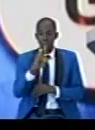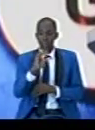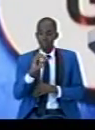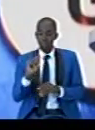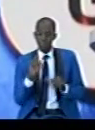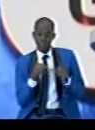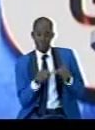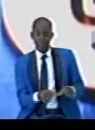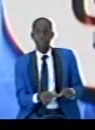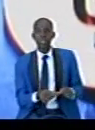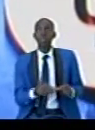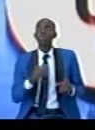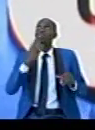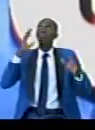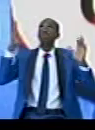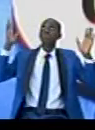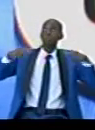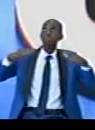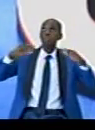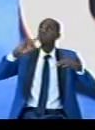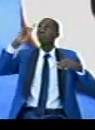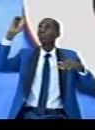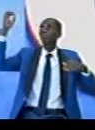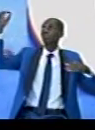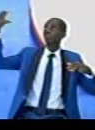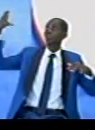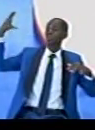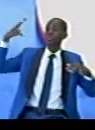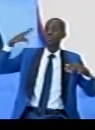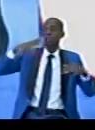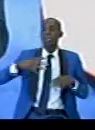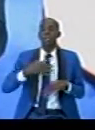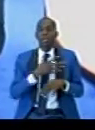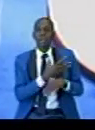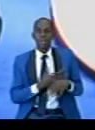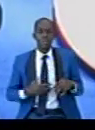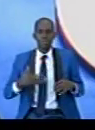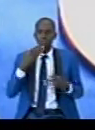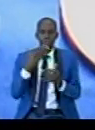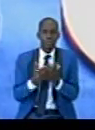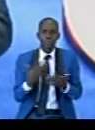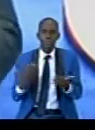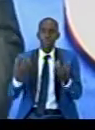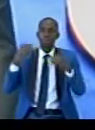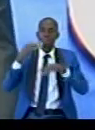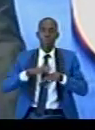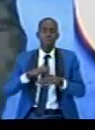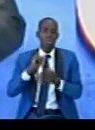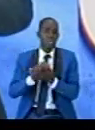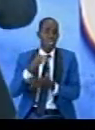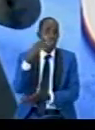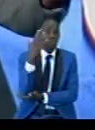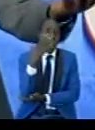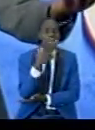come, sunshine will come, and the vicissitudes of life will come. And they come on that